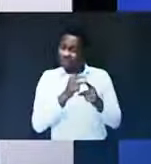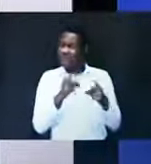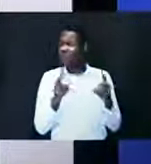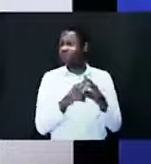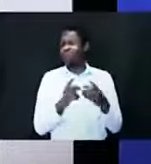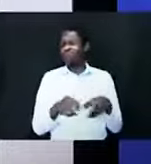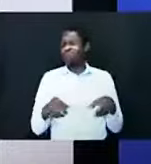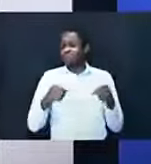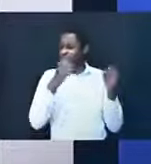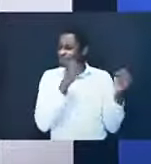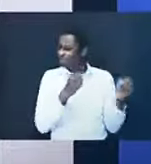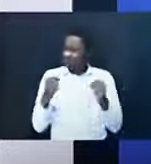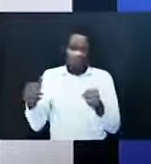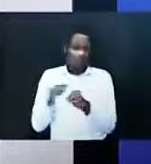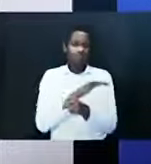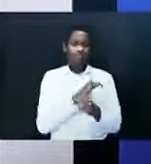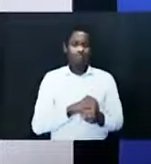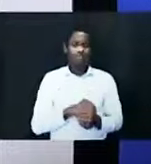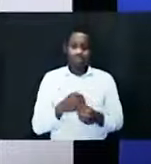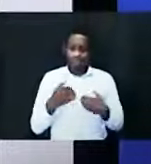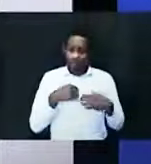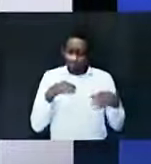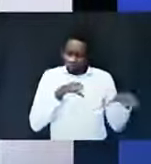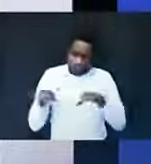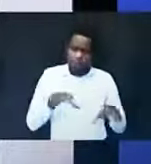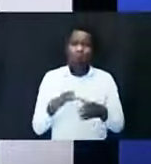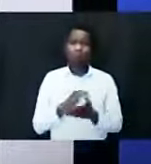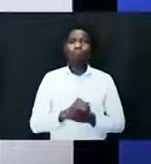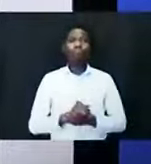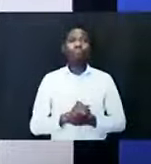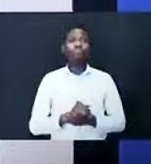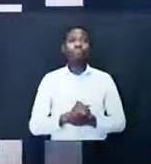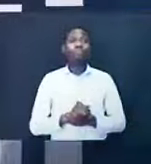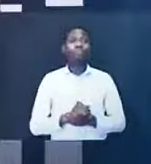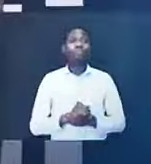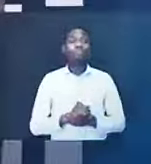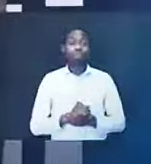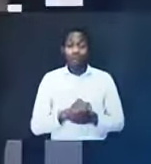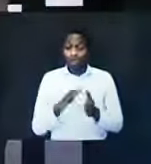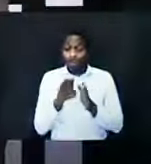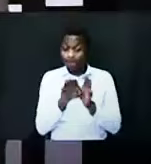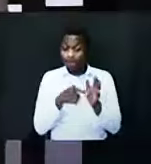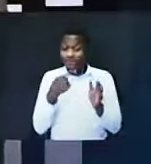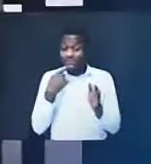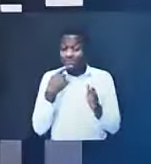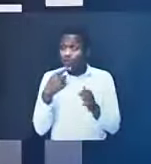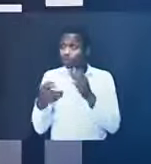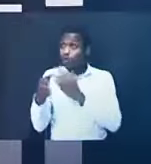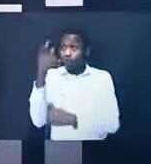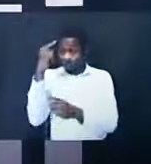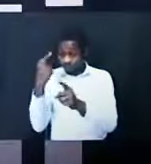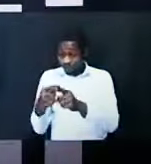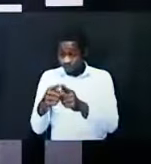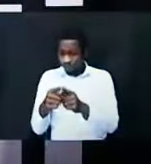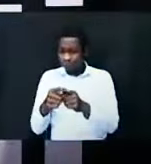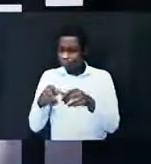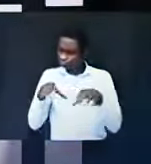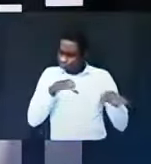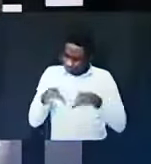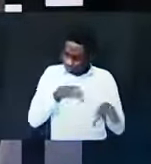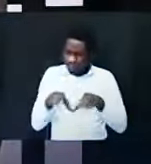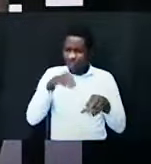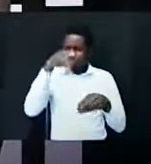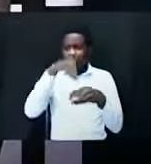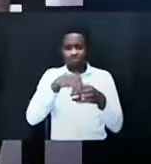is active. Scripture says that it does things in us. Just as